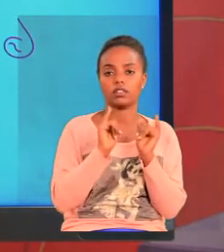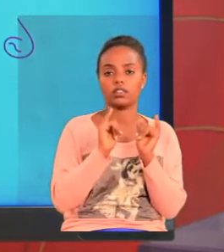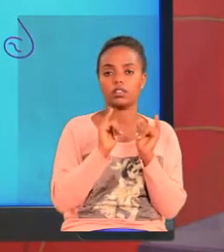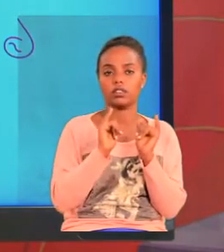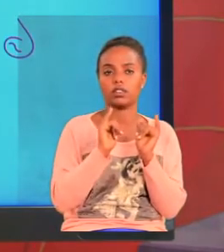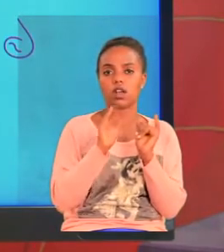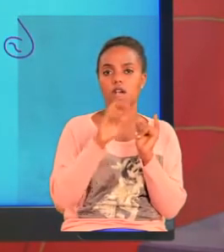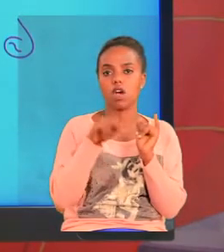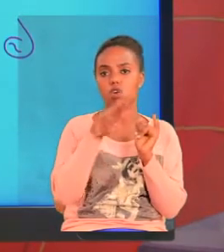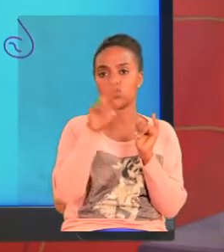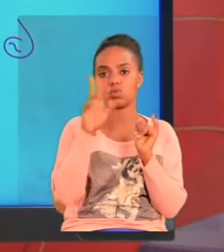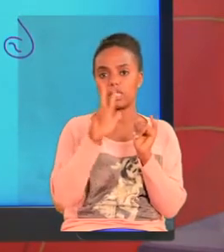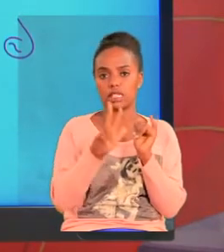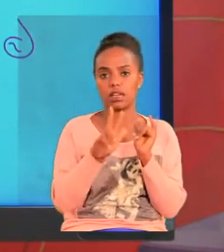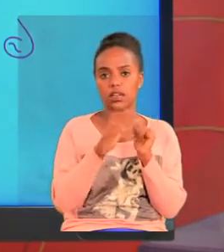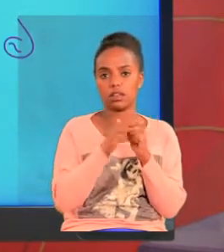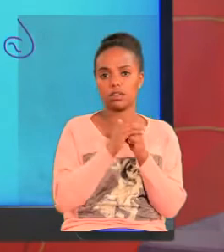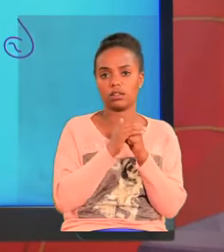root 3